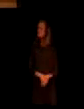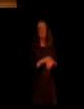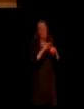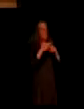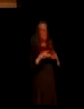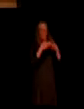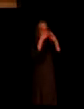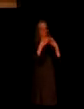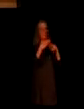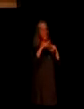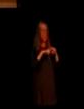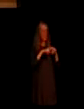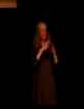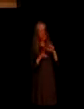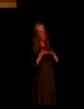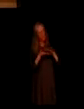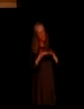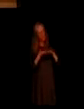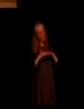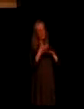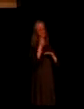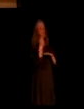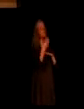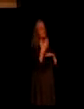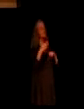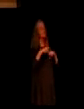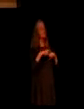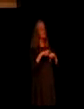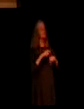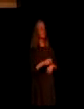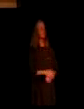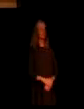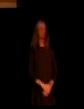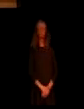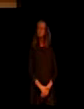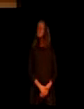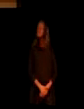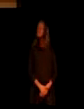this thousands of times over there in the science complex, that